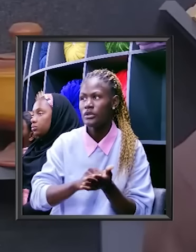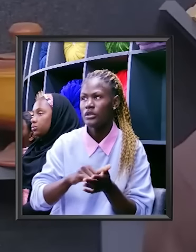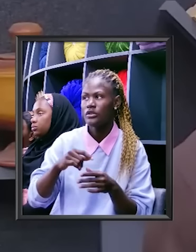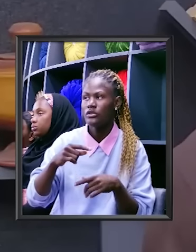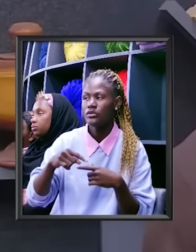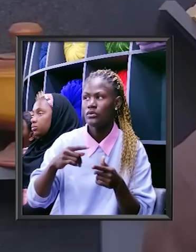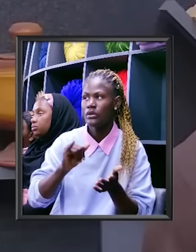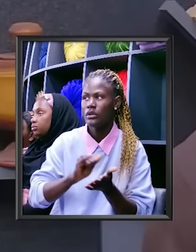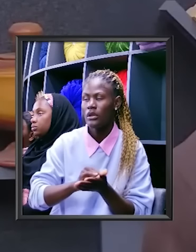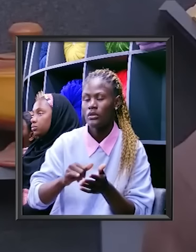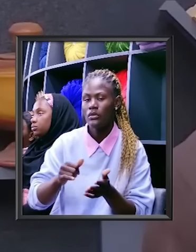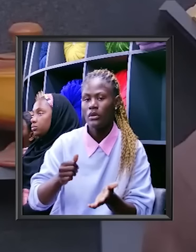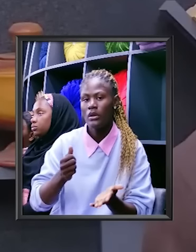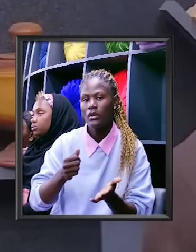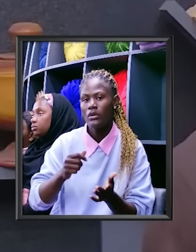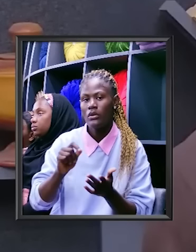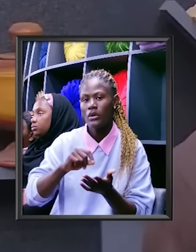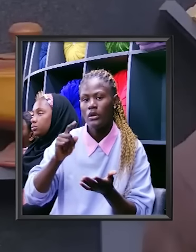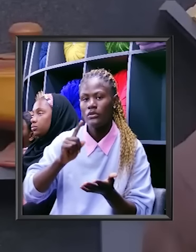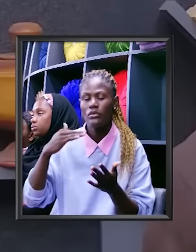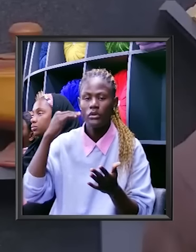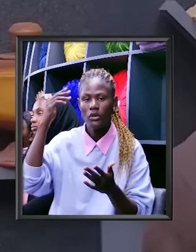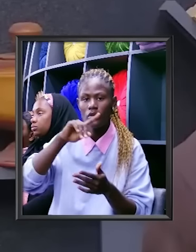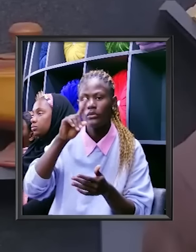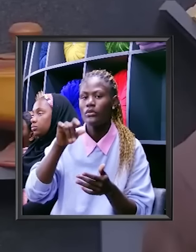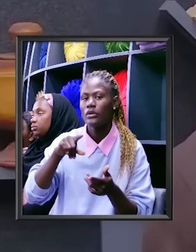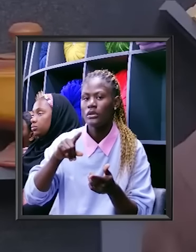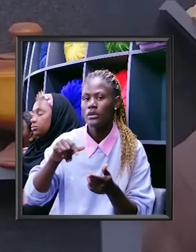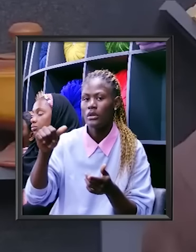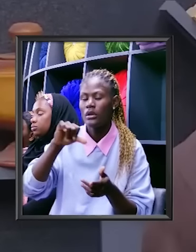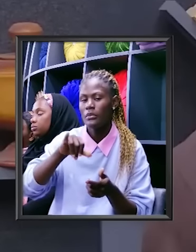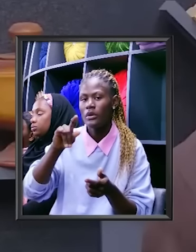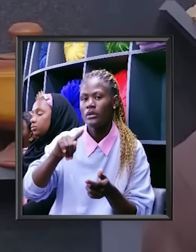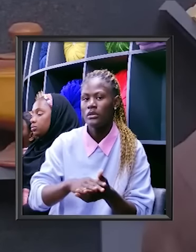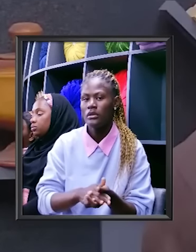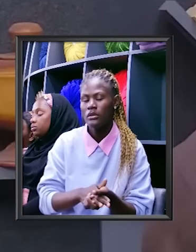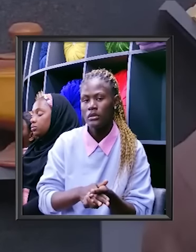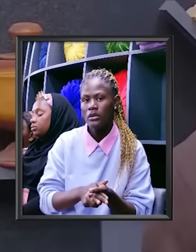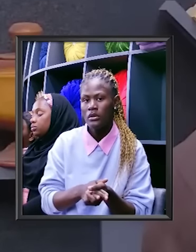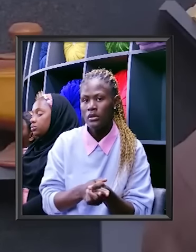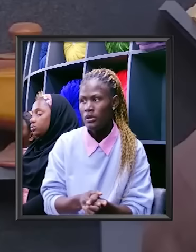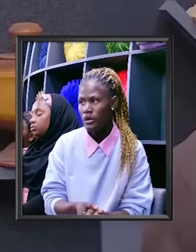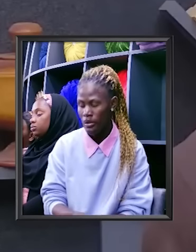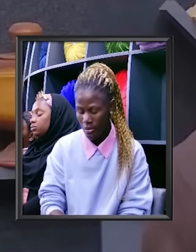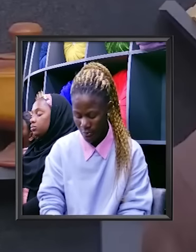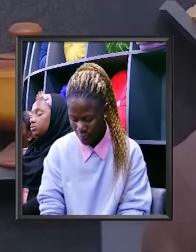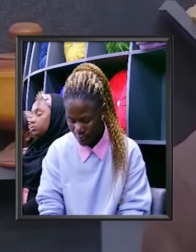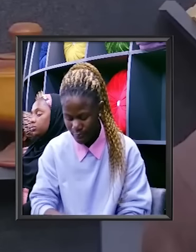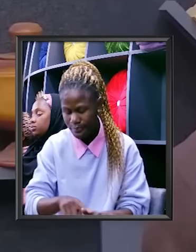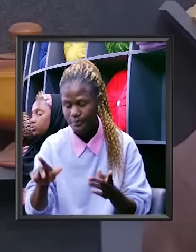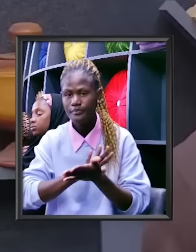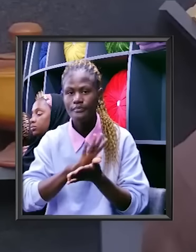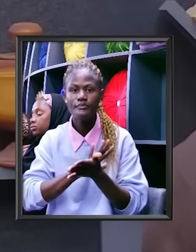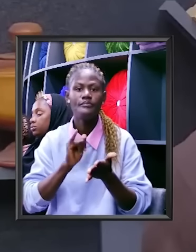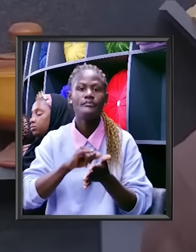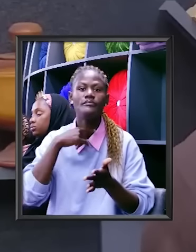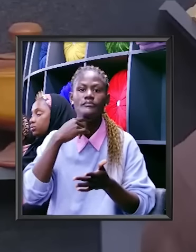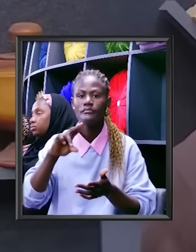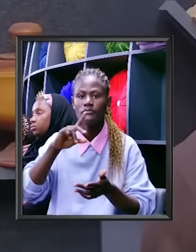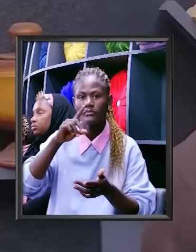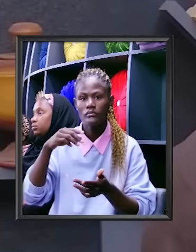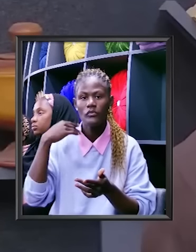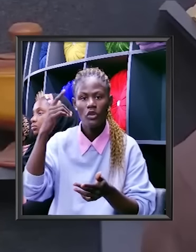go talk, say they go write to their headquarters about him. So eventually they can't write, but the letter where they told say now from headquarters, no can